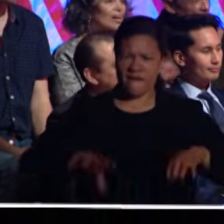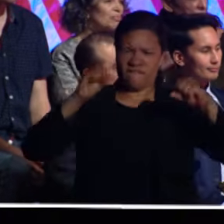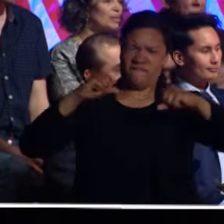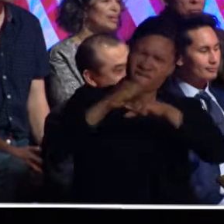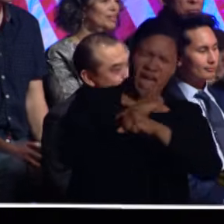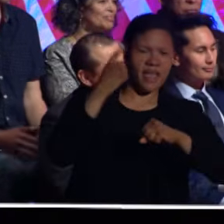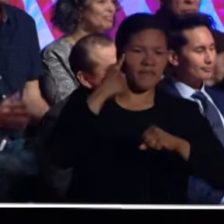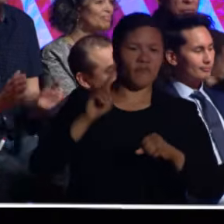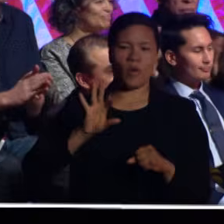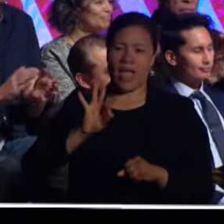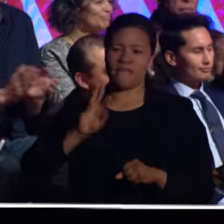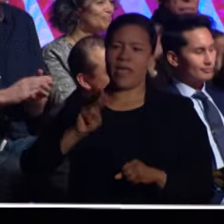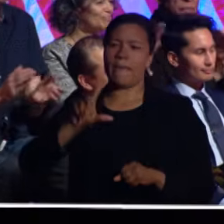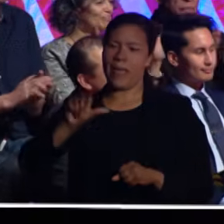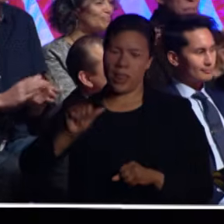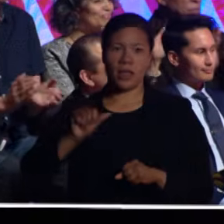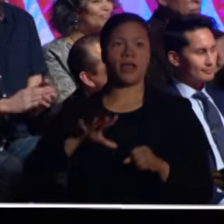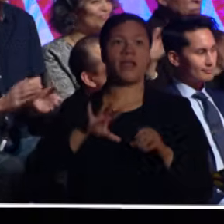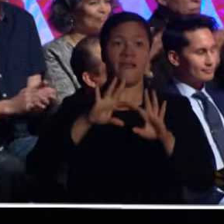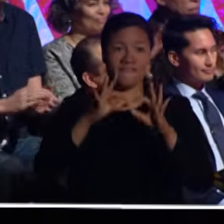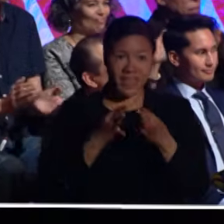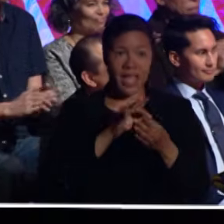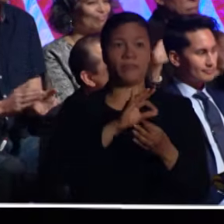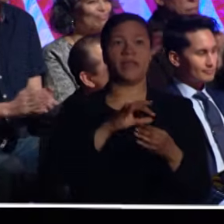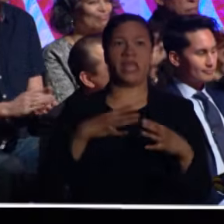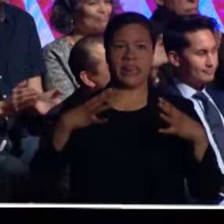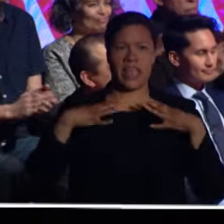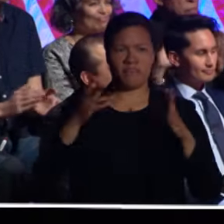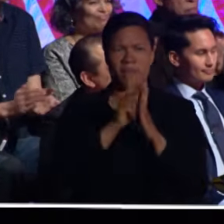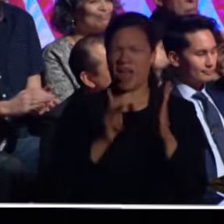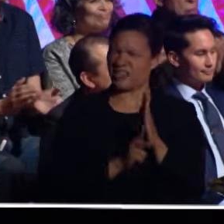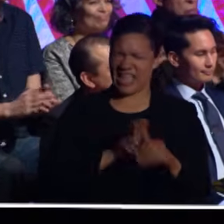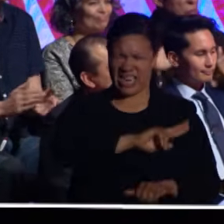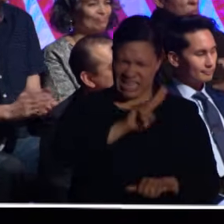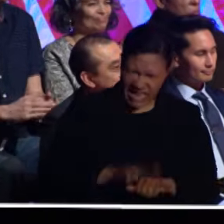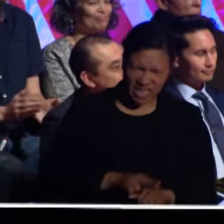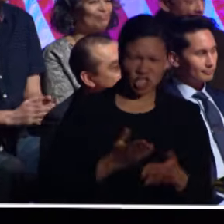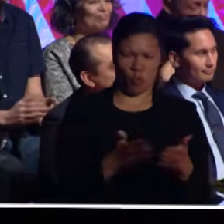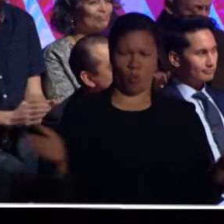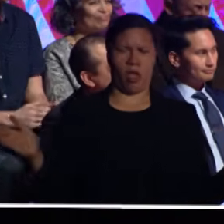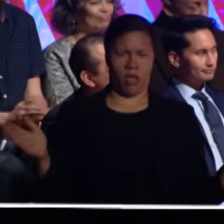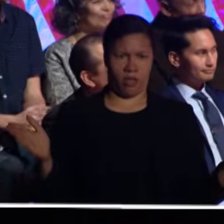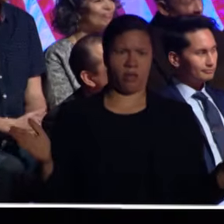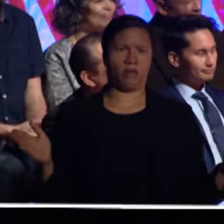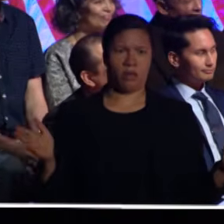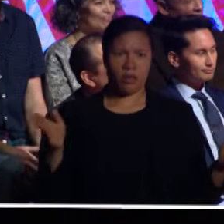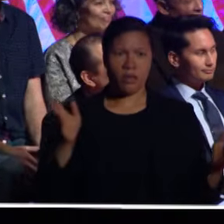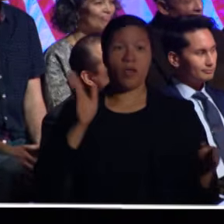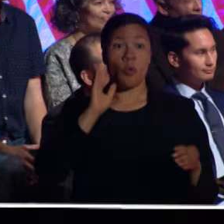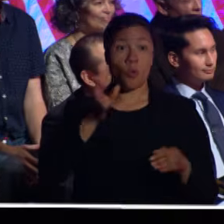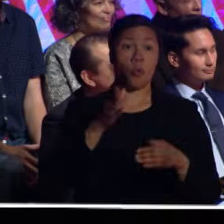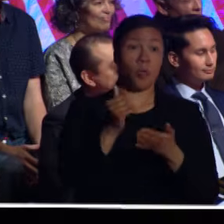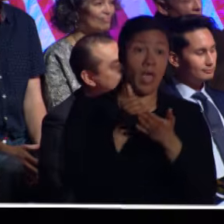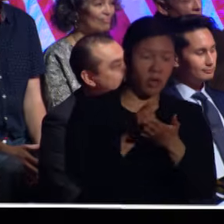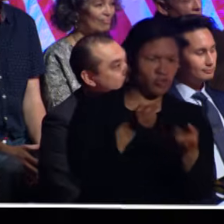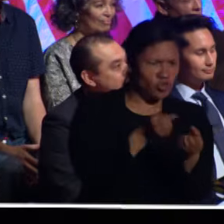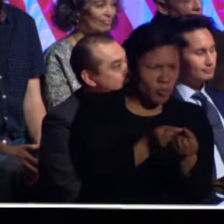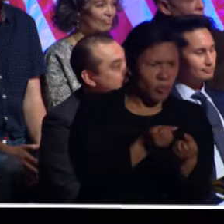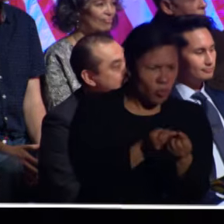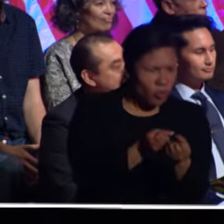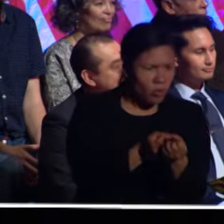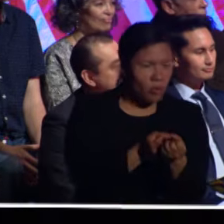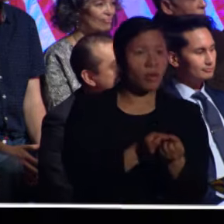policy. A national policy is a solution that ensures that all who fund